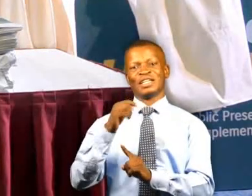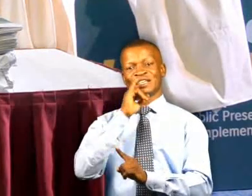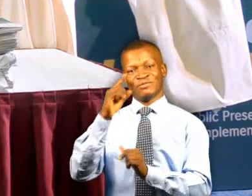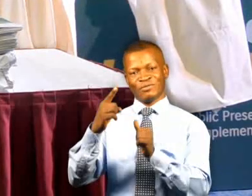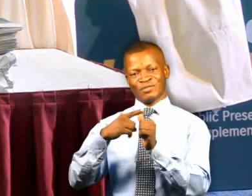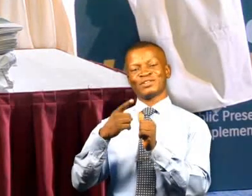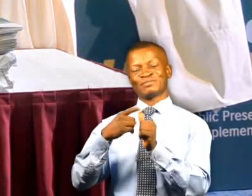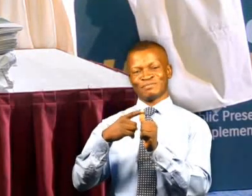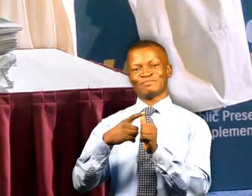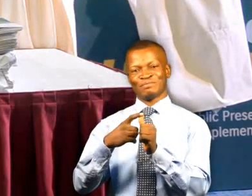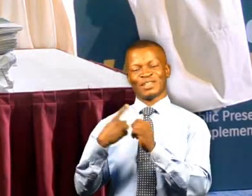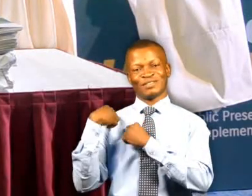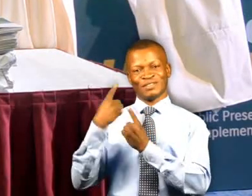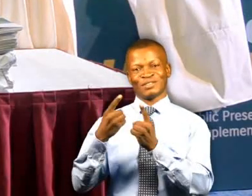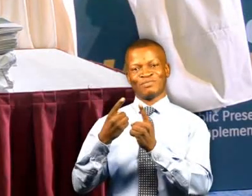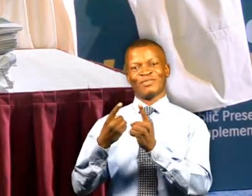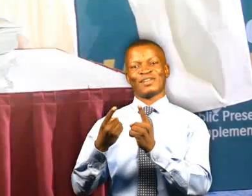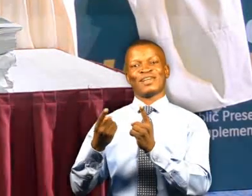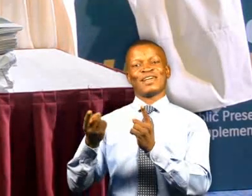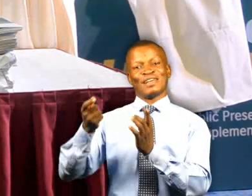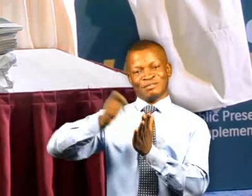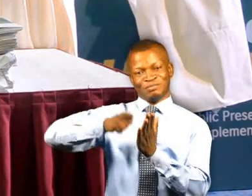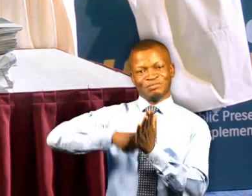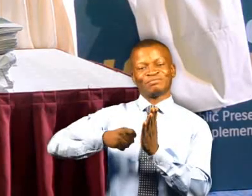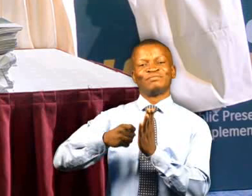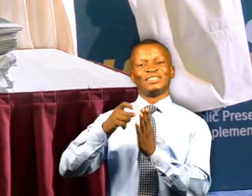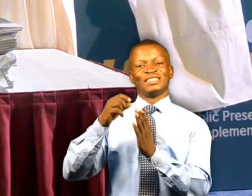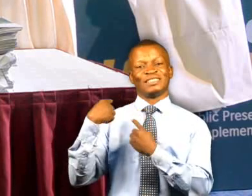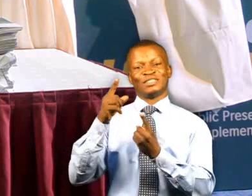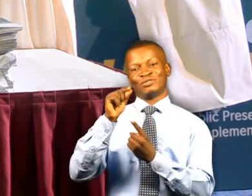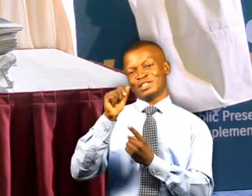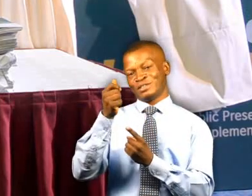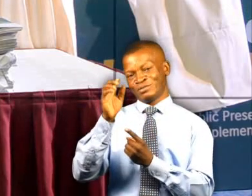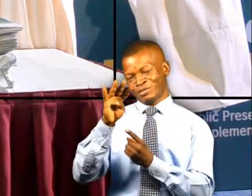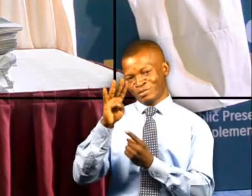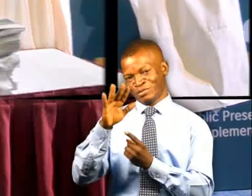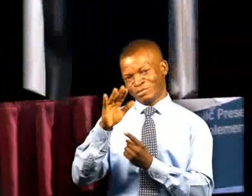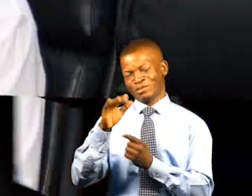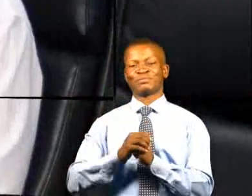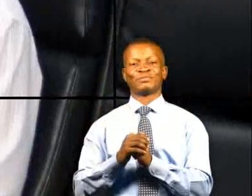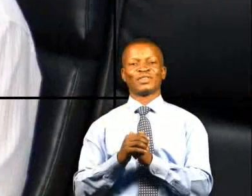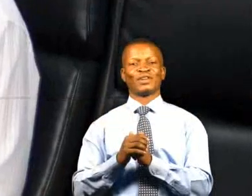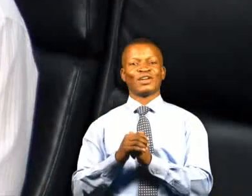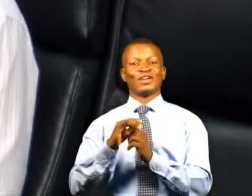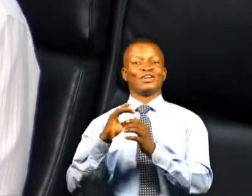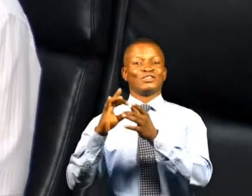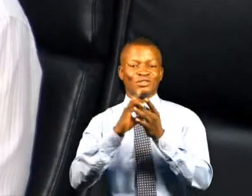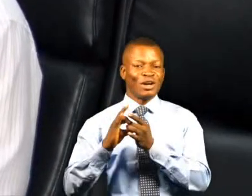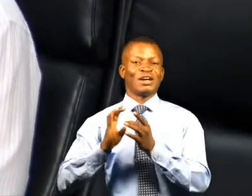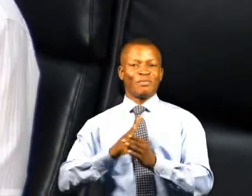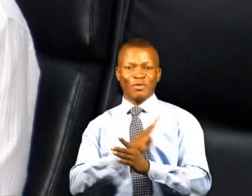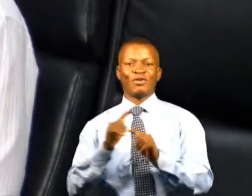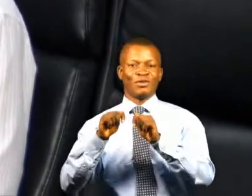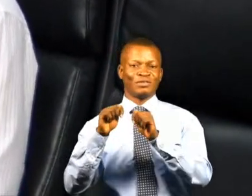NAPTIP, is the first of its kind since the enactment of the VAP Act in 2015. The Joint